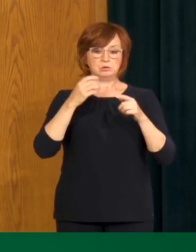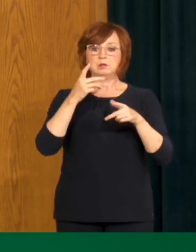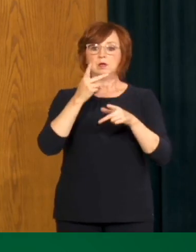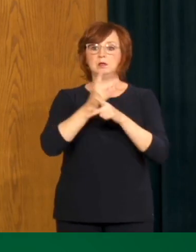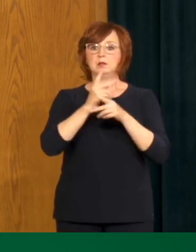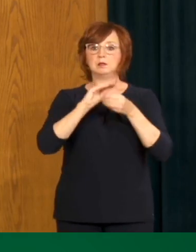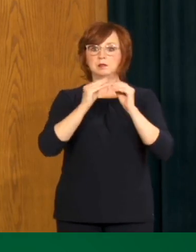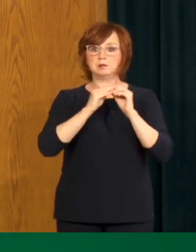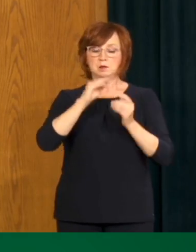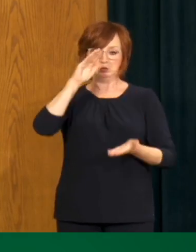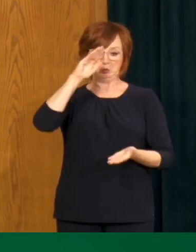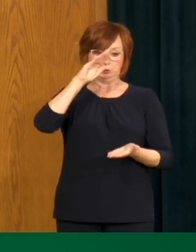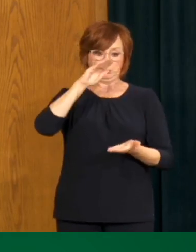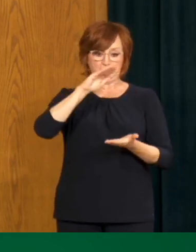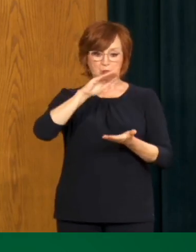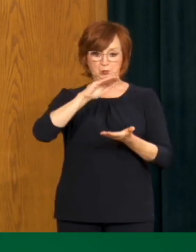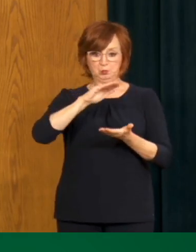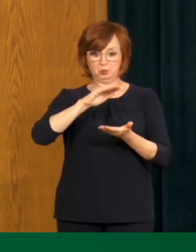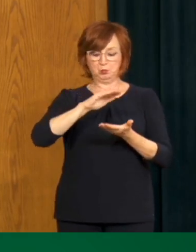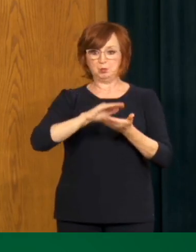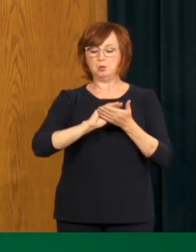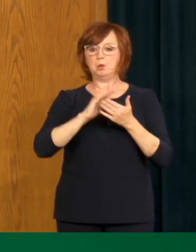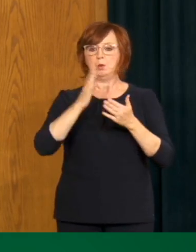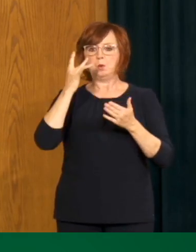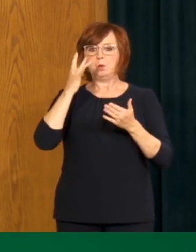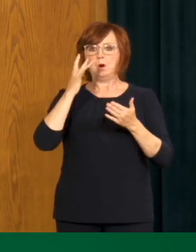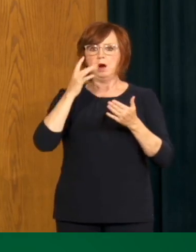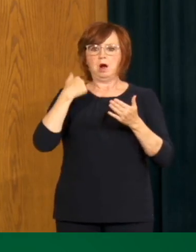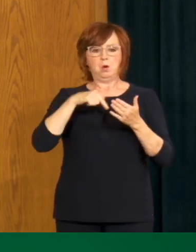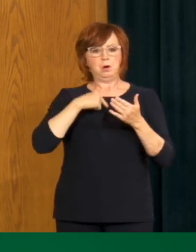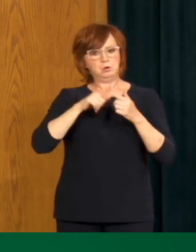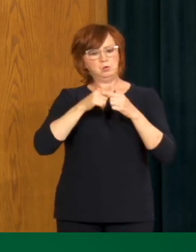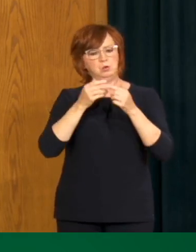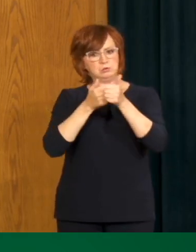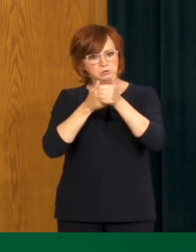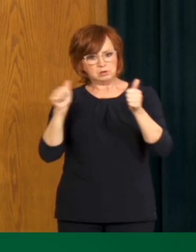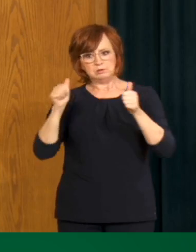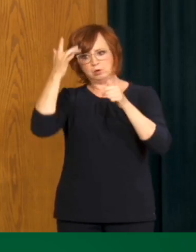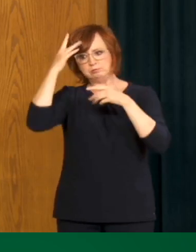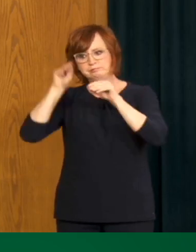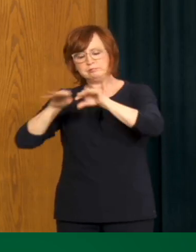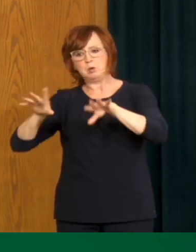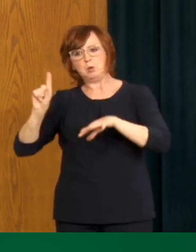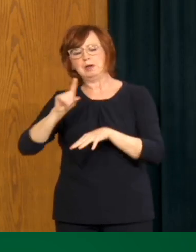low, is that we have avoided the kind of major outbreaks in our long-term care facilities